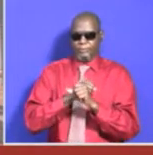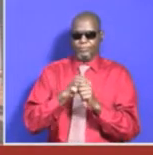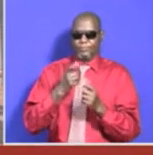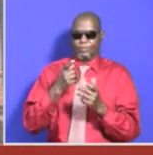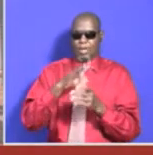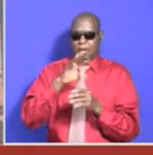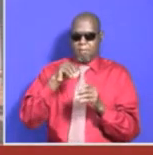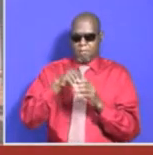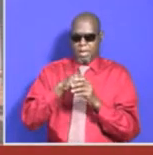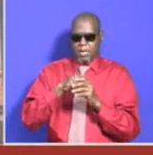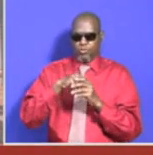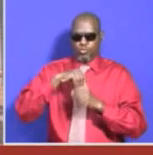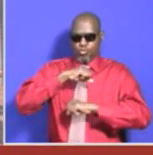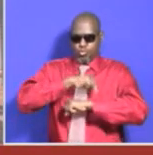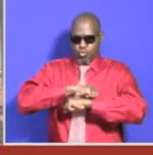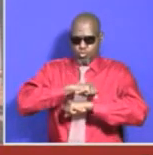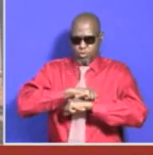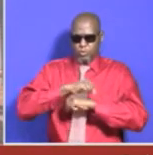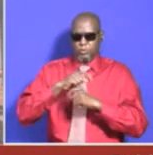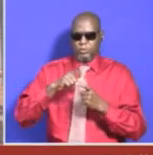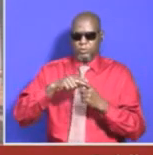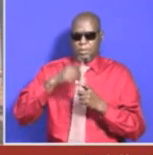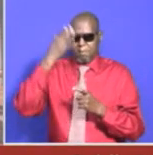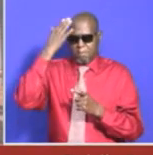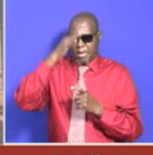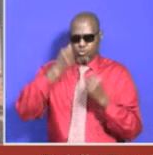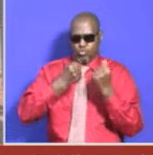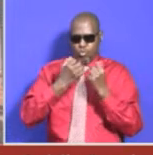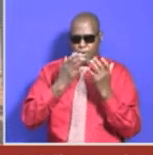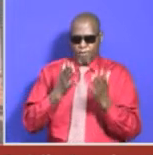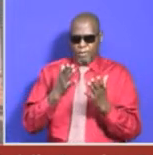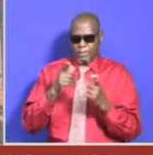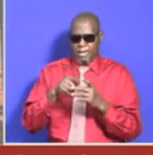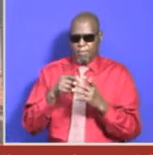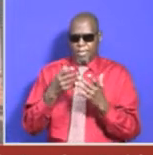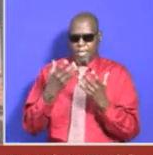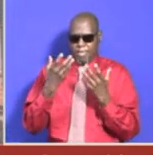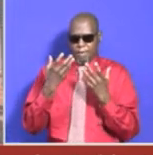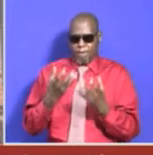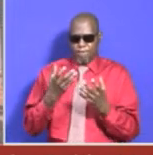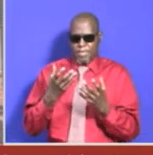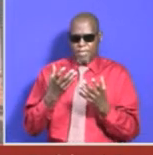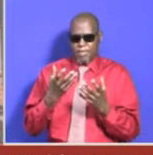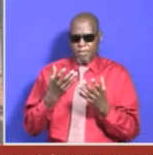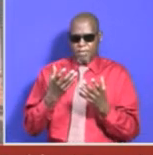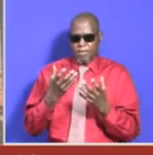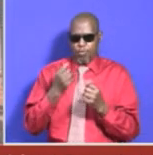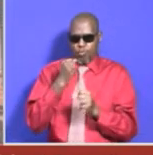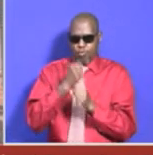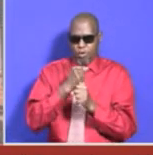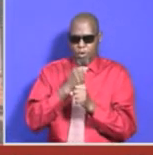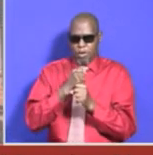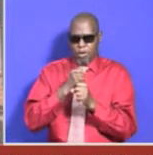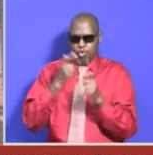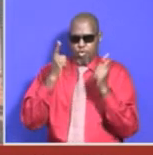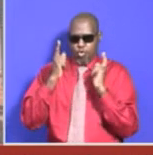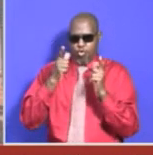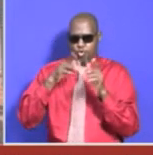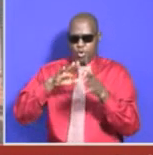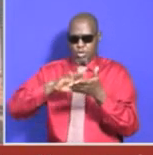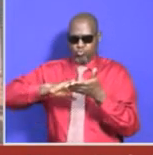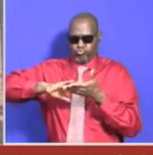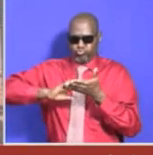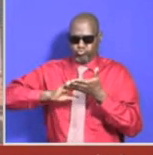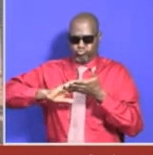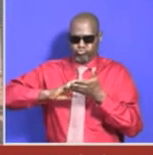buses drivers, public service vehicles and medium and heavy duty truck drivers in partnership with the Auto Express and Brigade